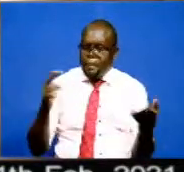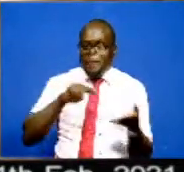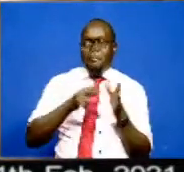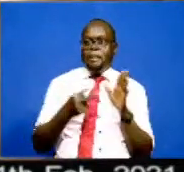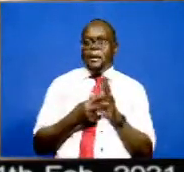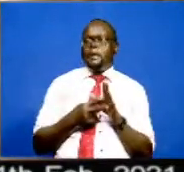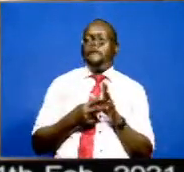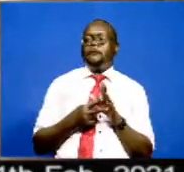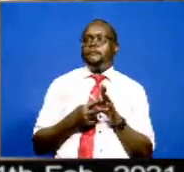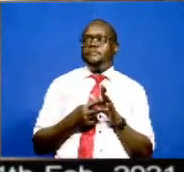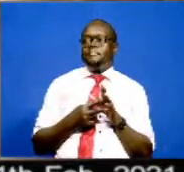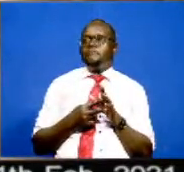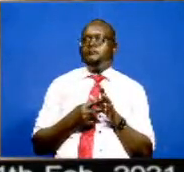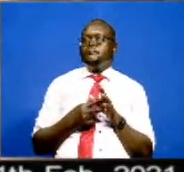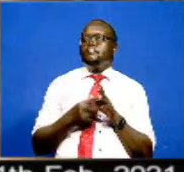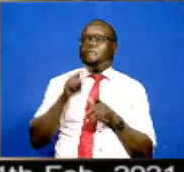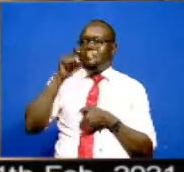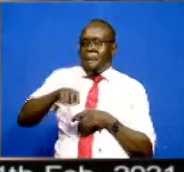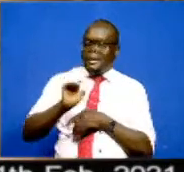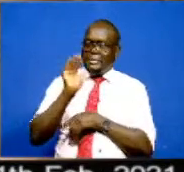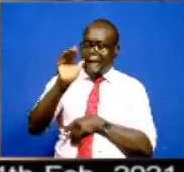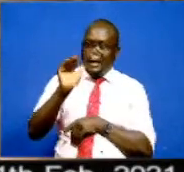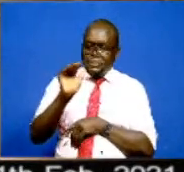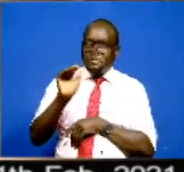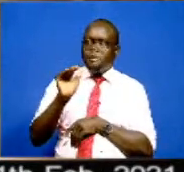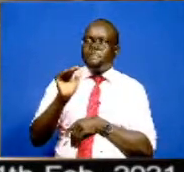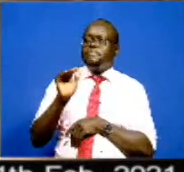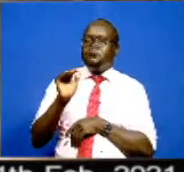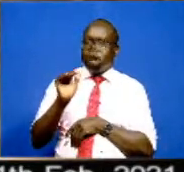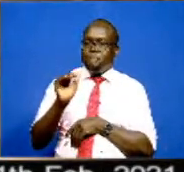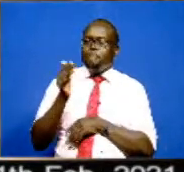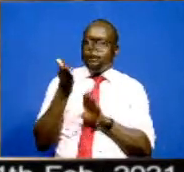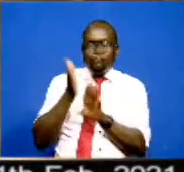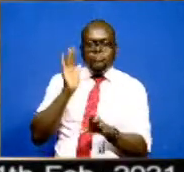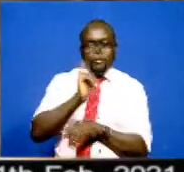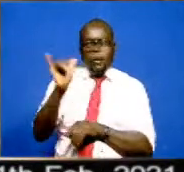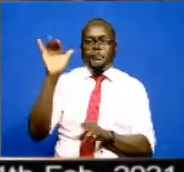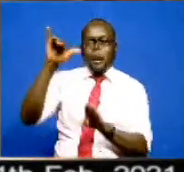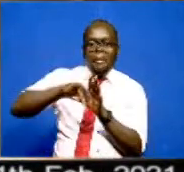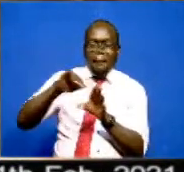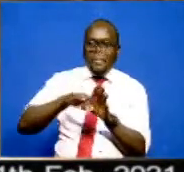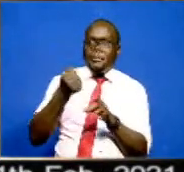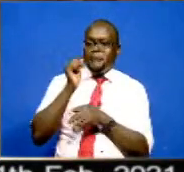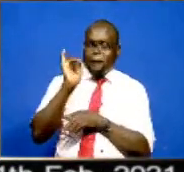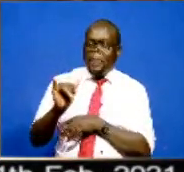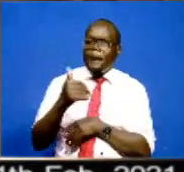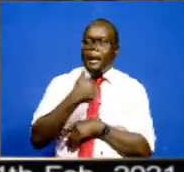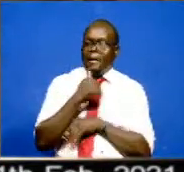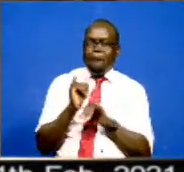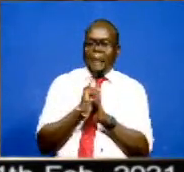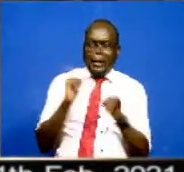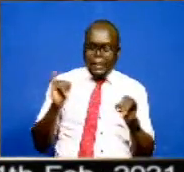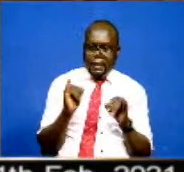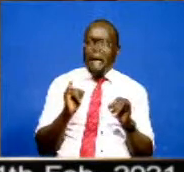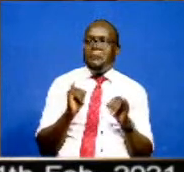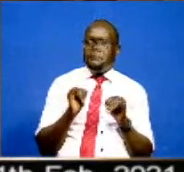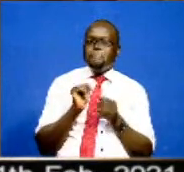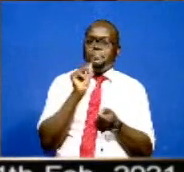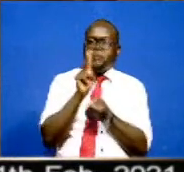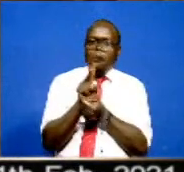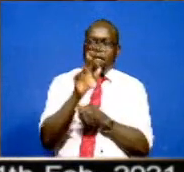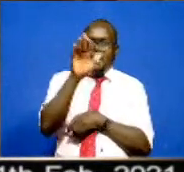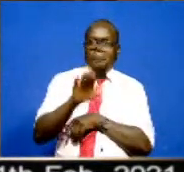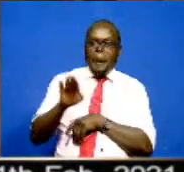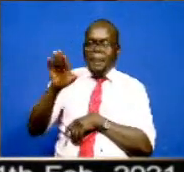first ones to actually ask the whips to de-whip those members so that we have a cleaner 12th Parliament and